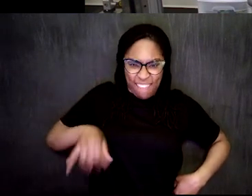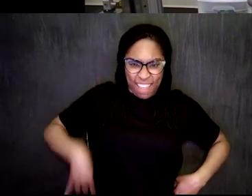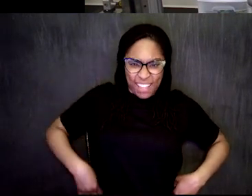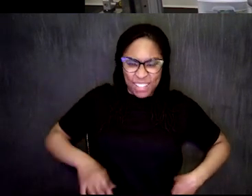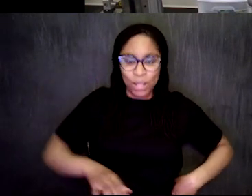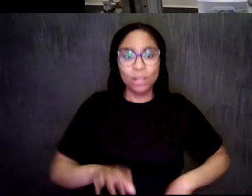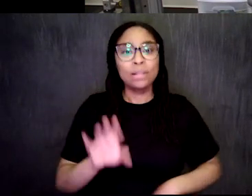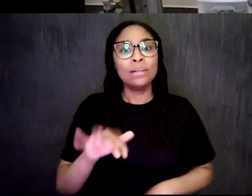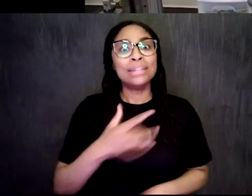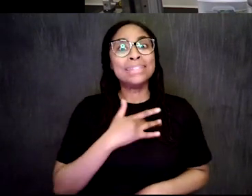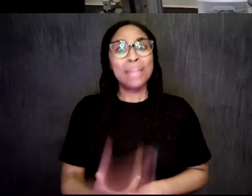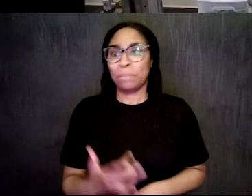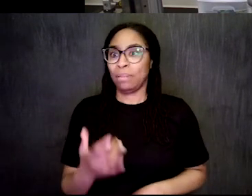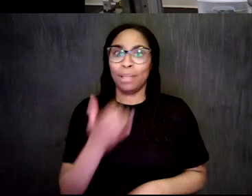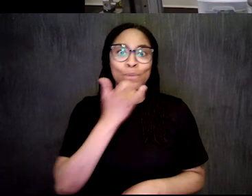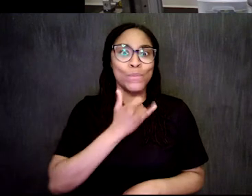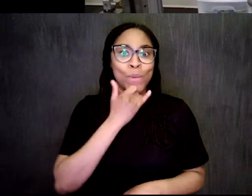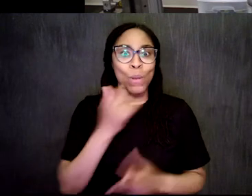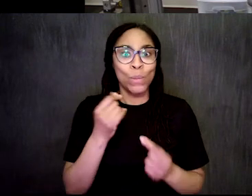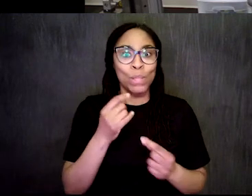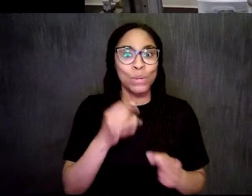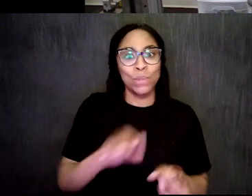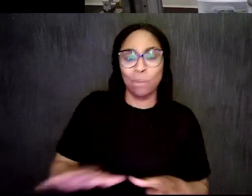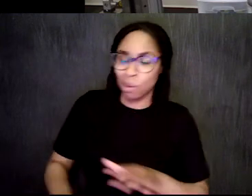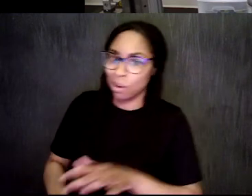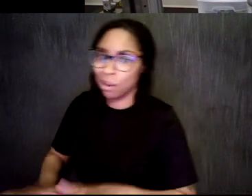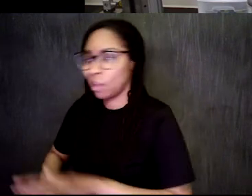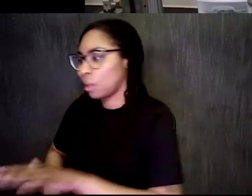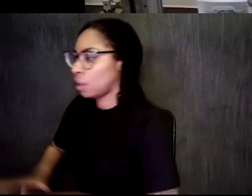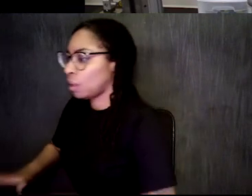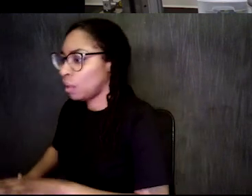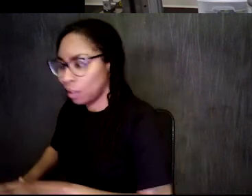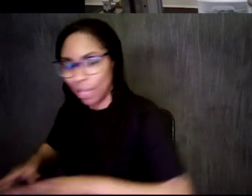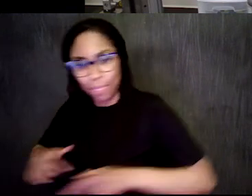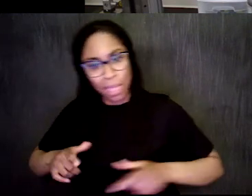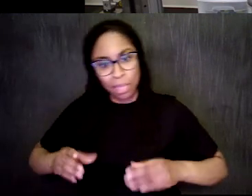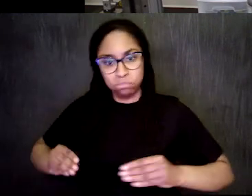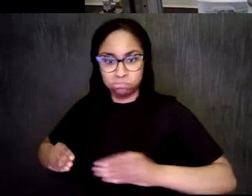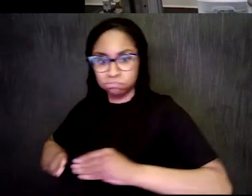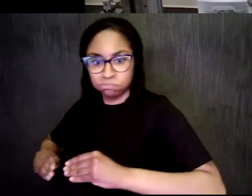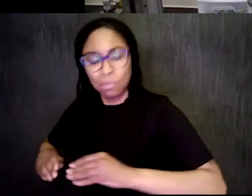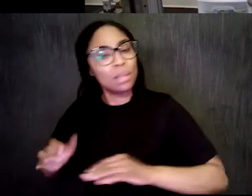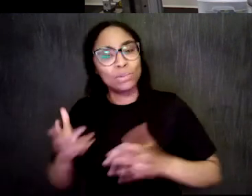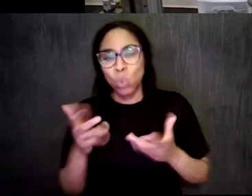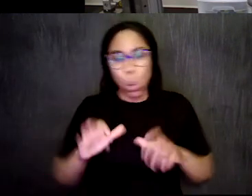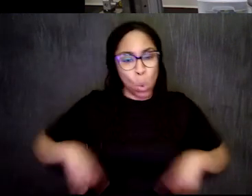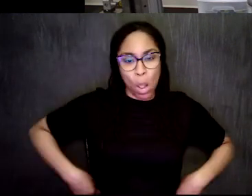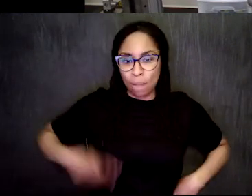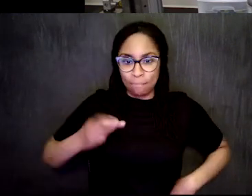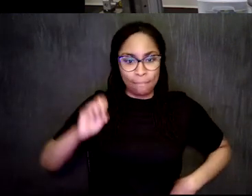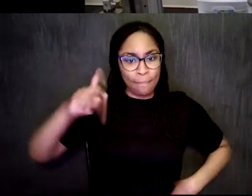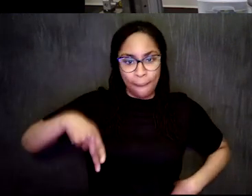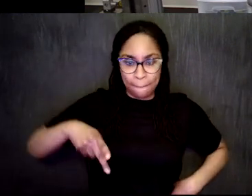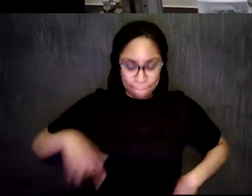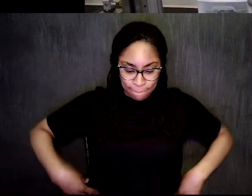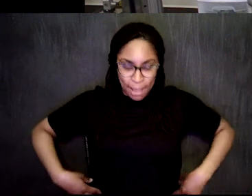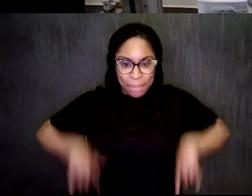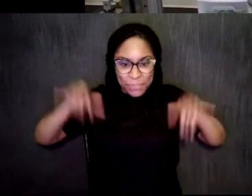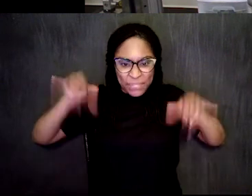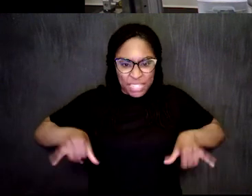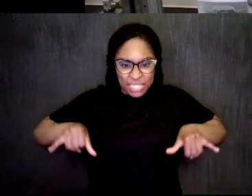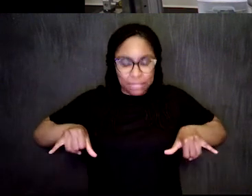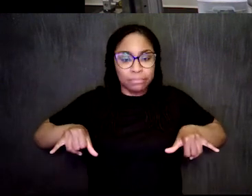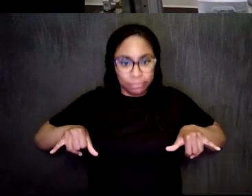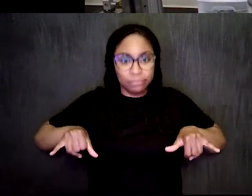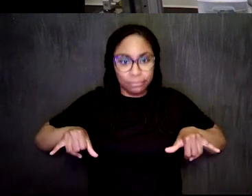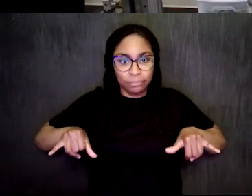still as you can. So what a lot of people will tend to do when you walk with the hands the hips start moving with it. We don't want to do that. We want to